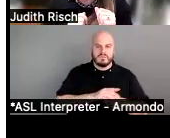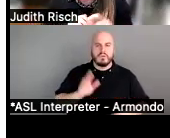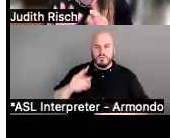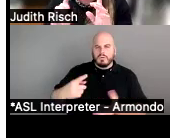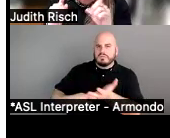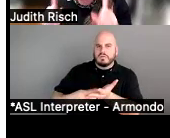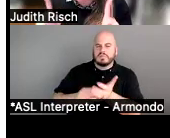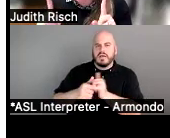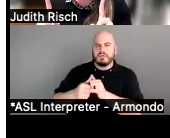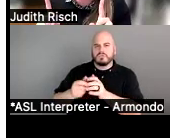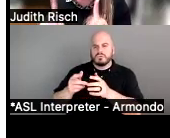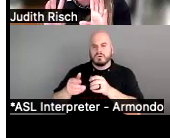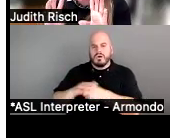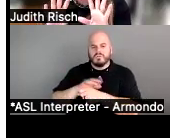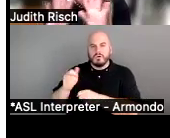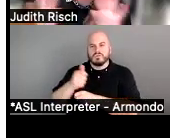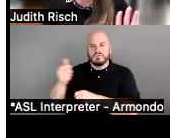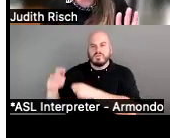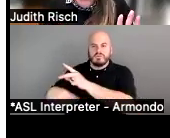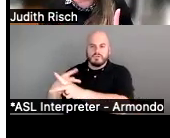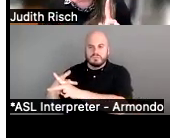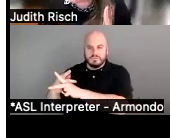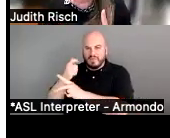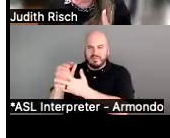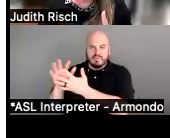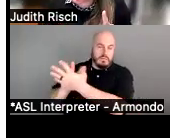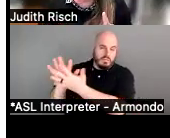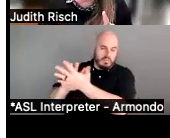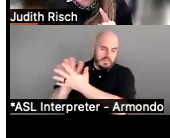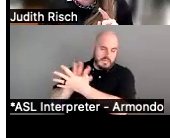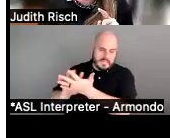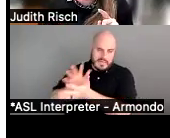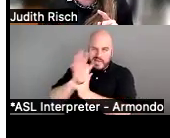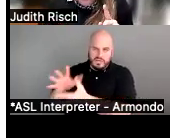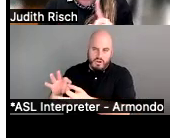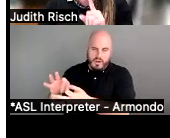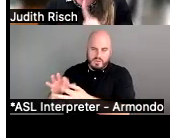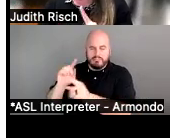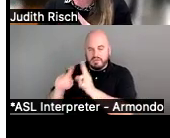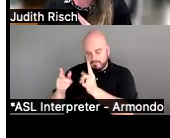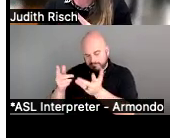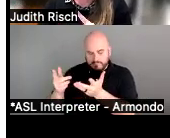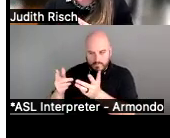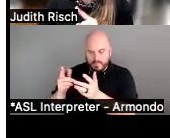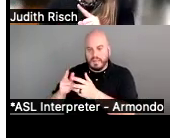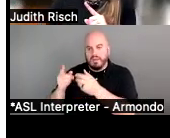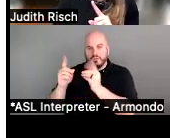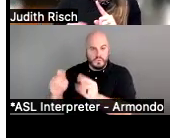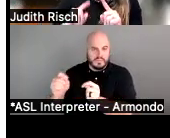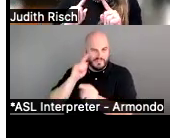alternative versions, which I hate talking about because it's a very nebulous place in the regulation. But I'm going to do it for you